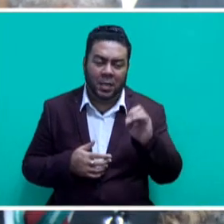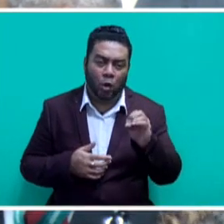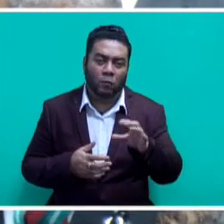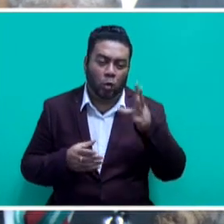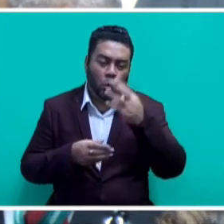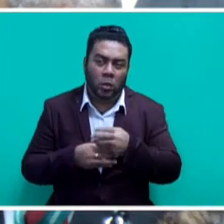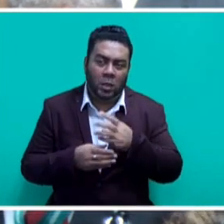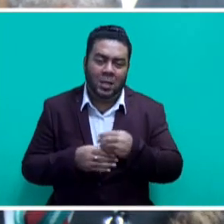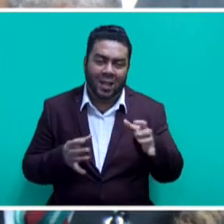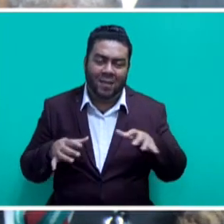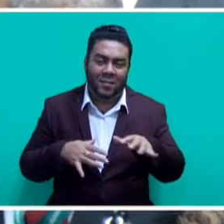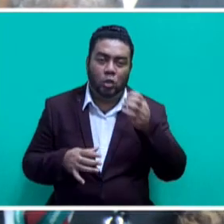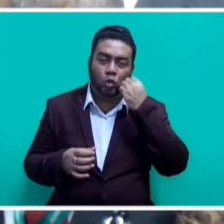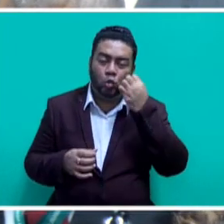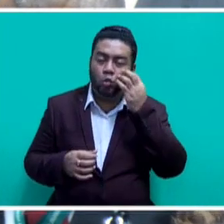active sugarcane growers in Fiji.